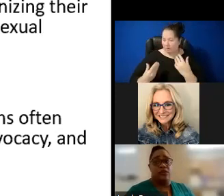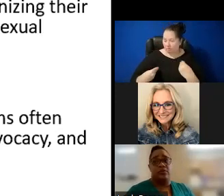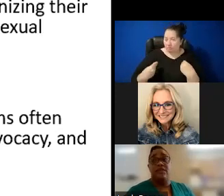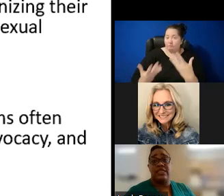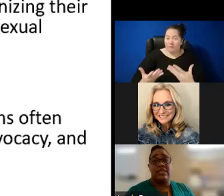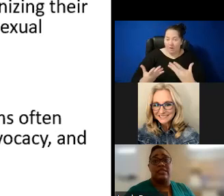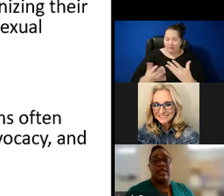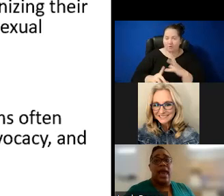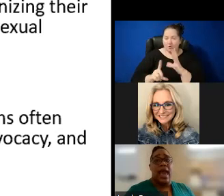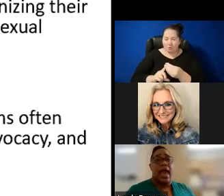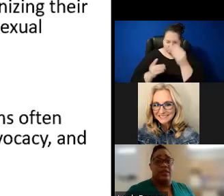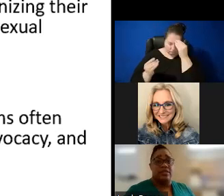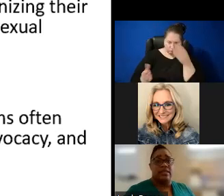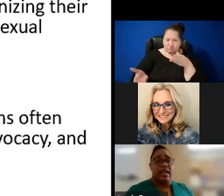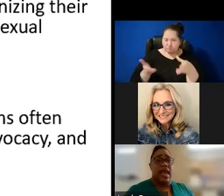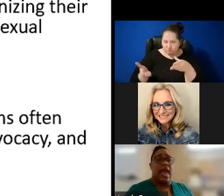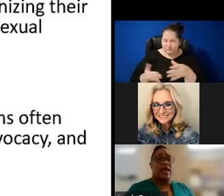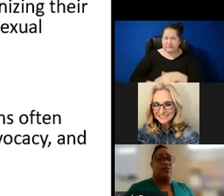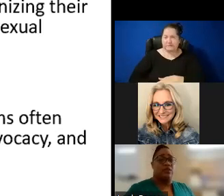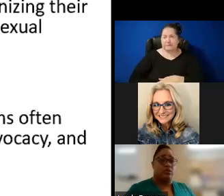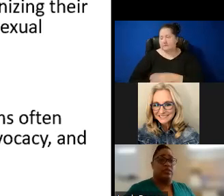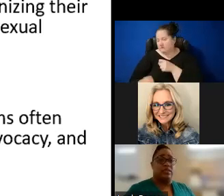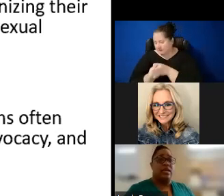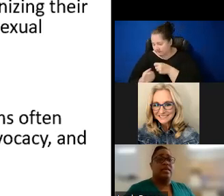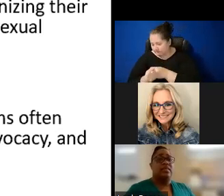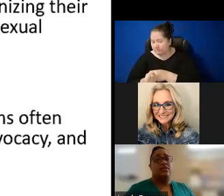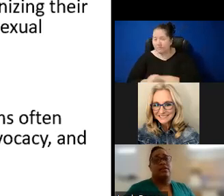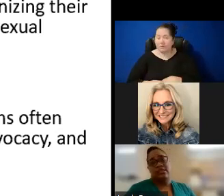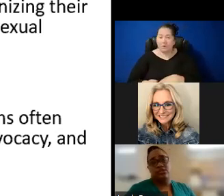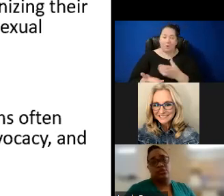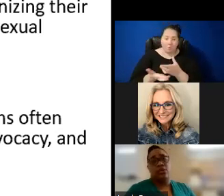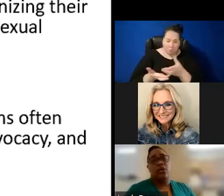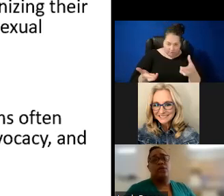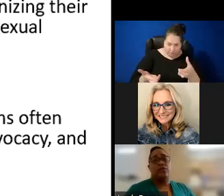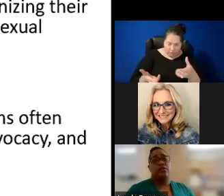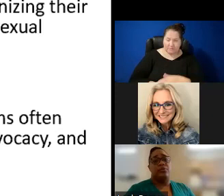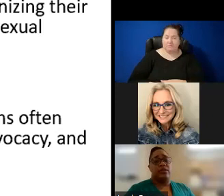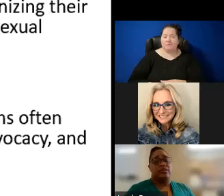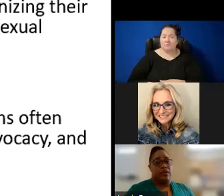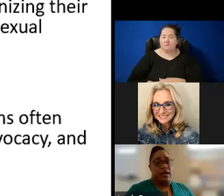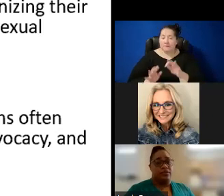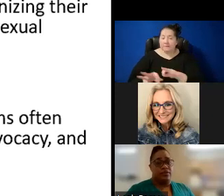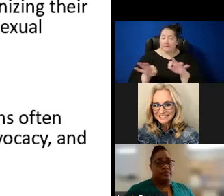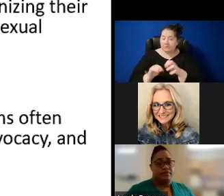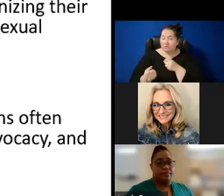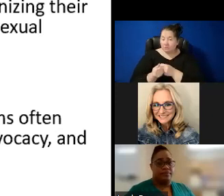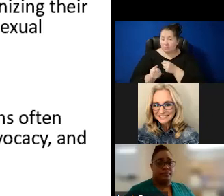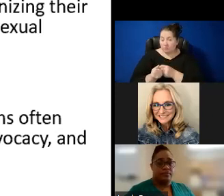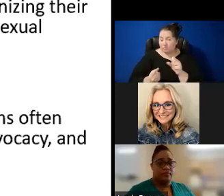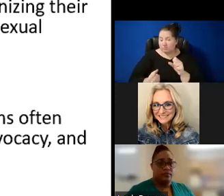culturally informed services, advocacy, and resources that are essential for supporting